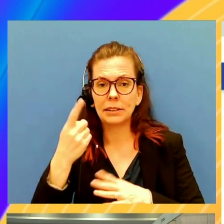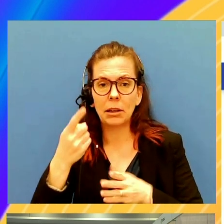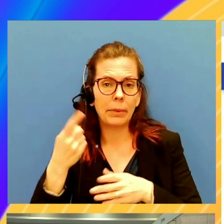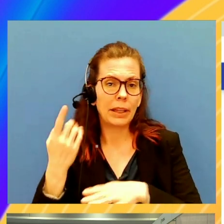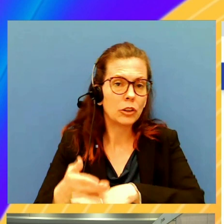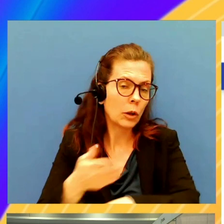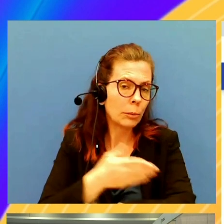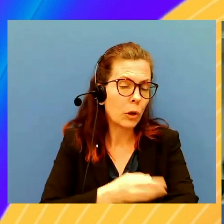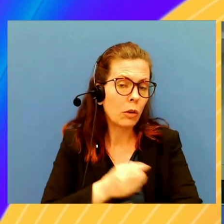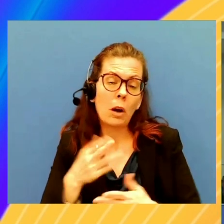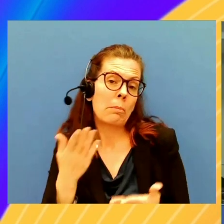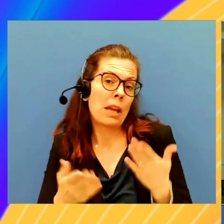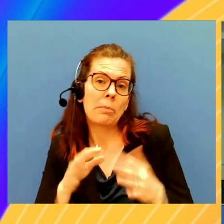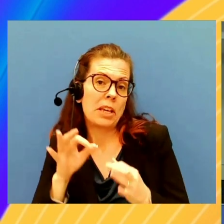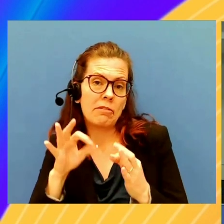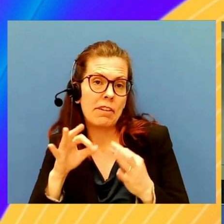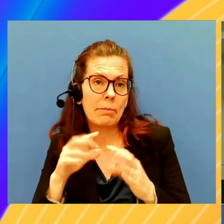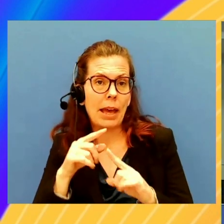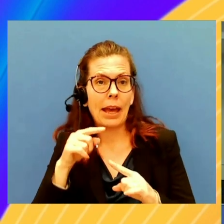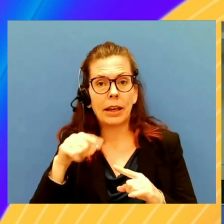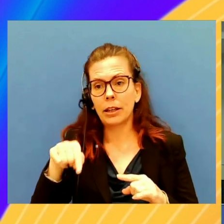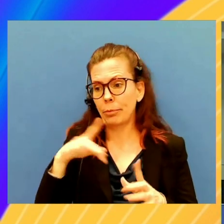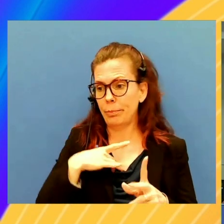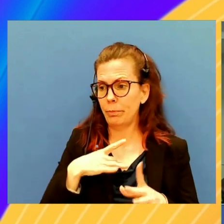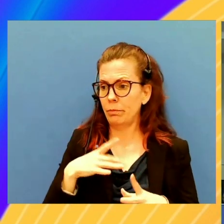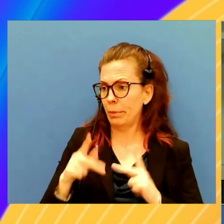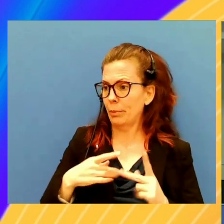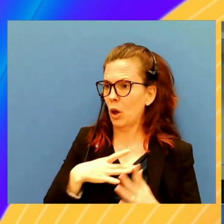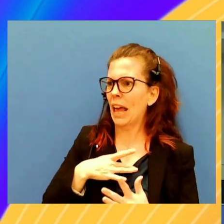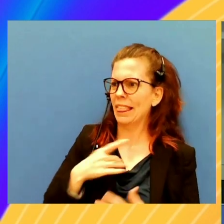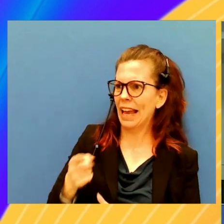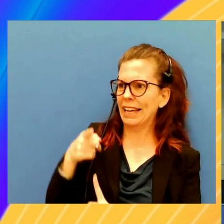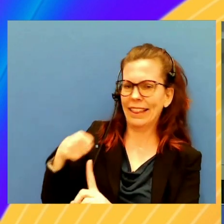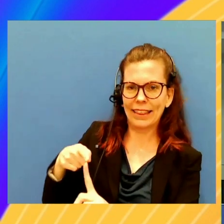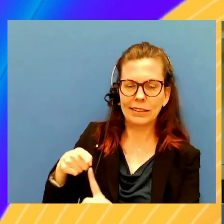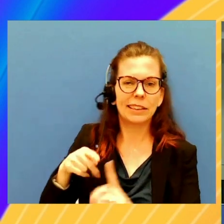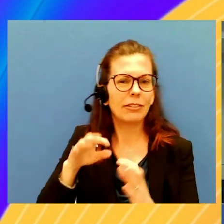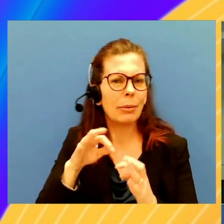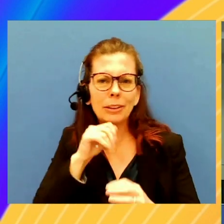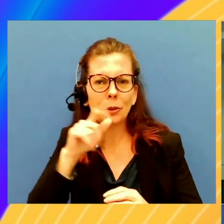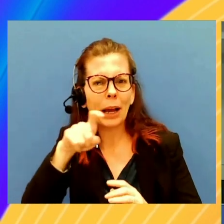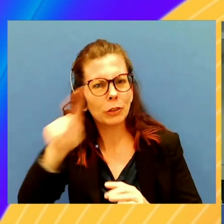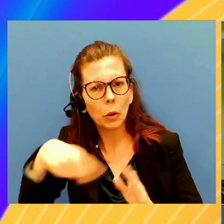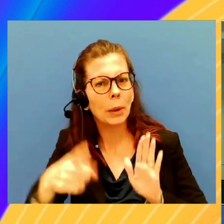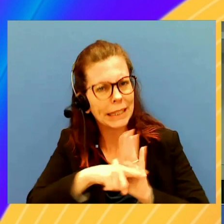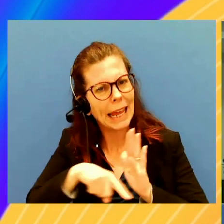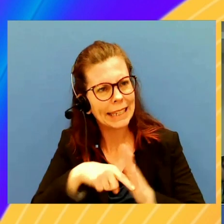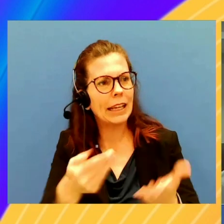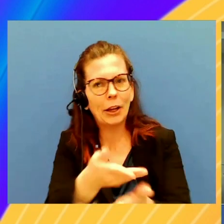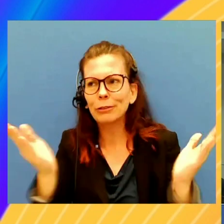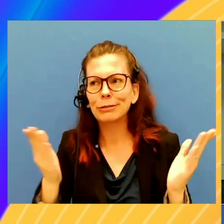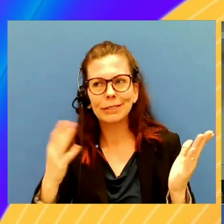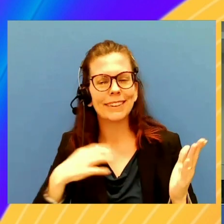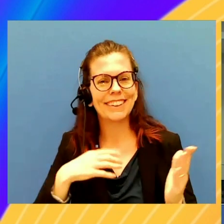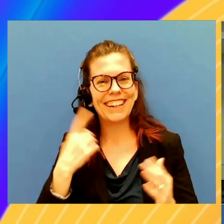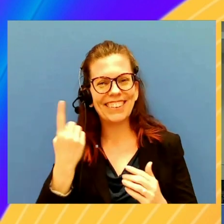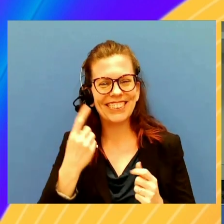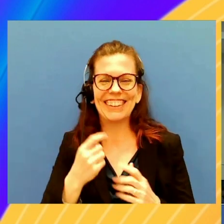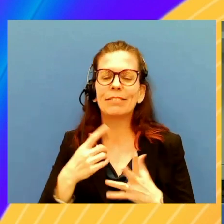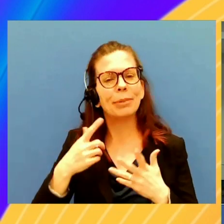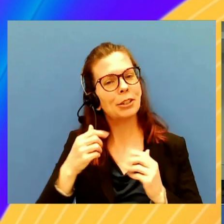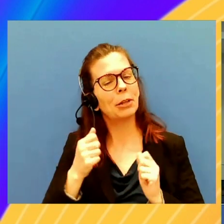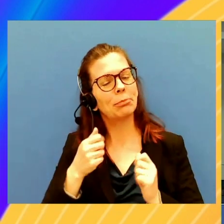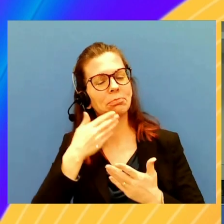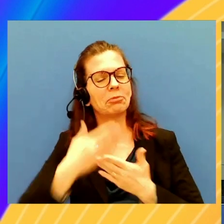something, maybe even feedback that people like something, because feedback doesn't have to be negative, everyone, okay? Constructive